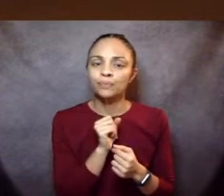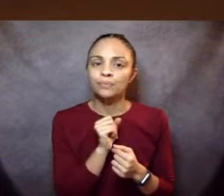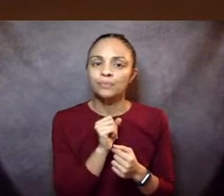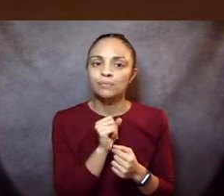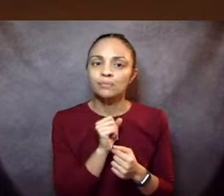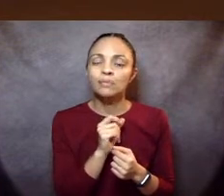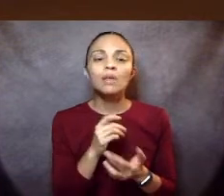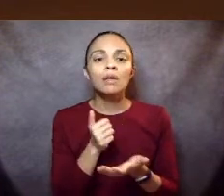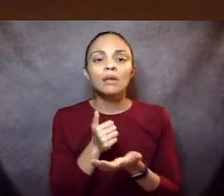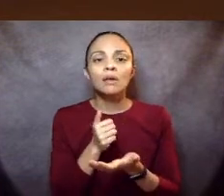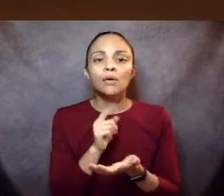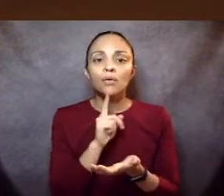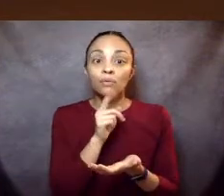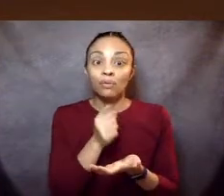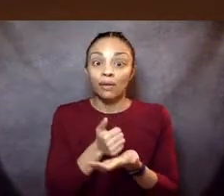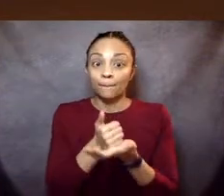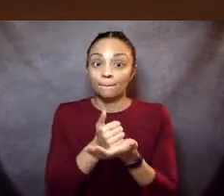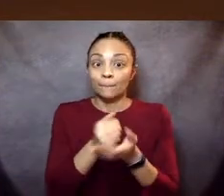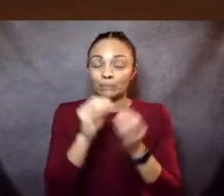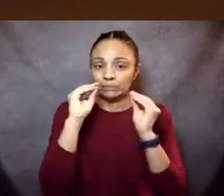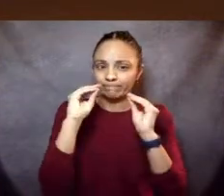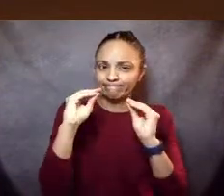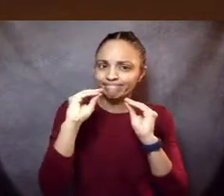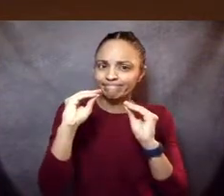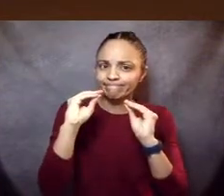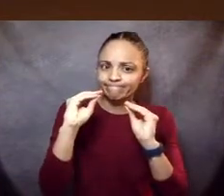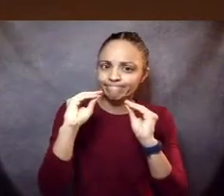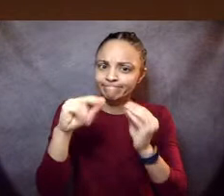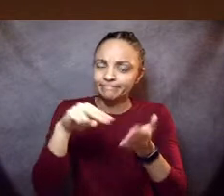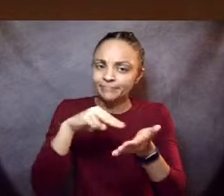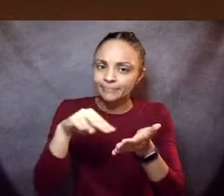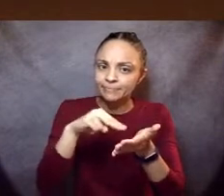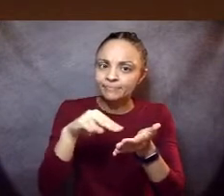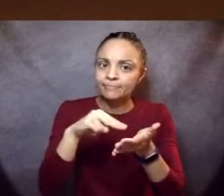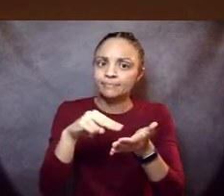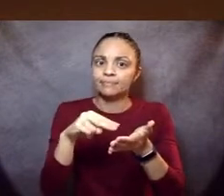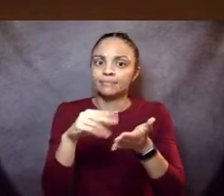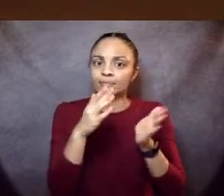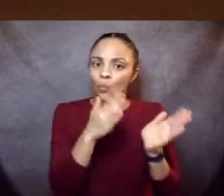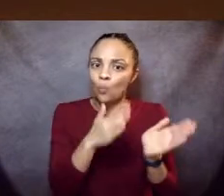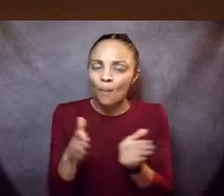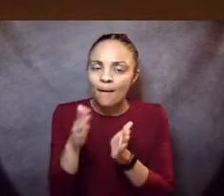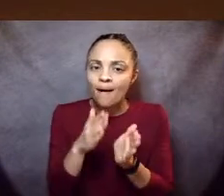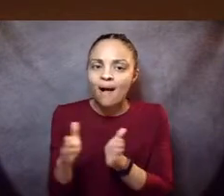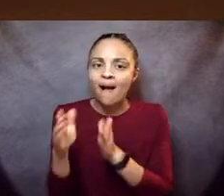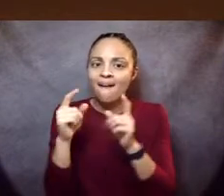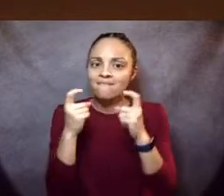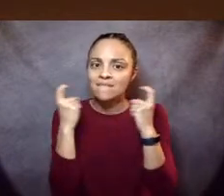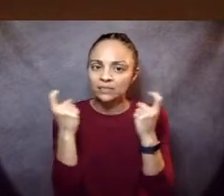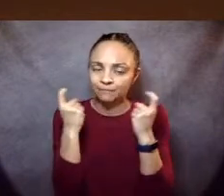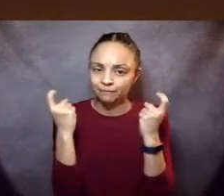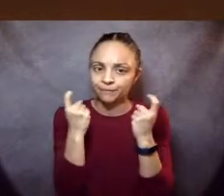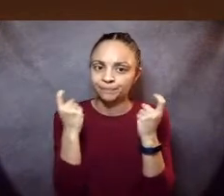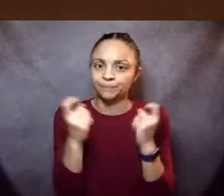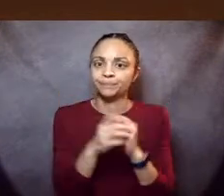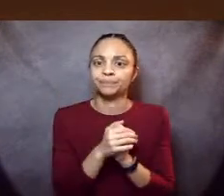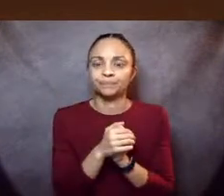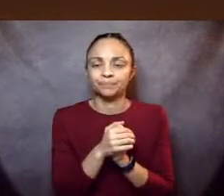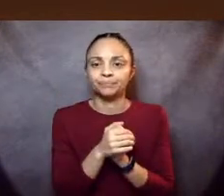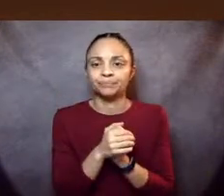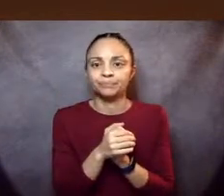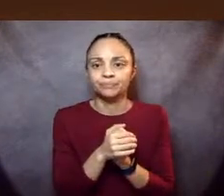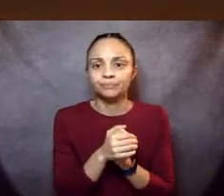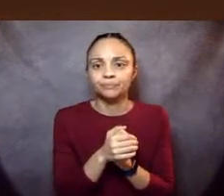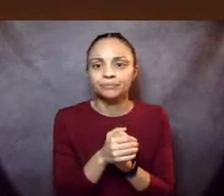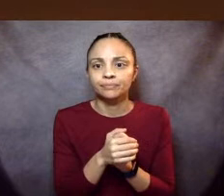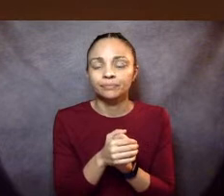schools and organize a festival. And Chuck and Quayle would come in and out. Jalel and I had to live